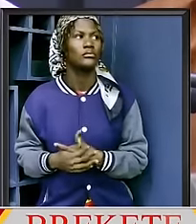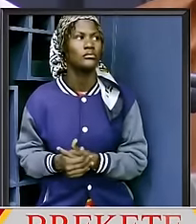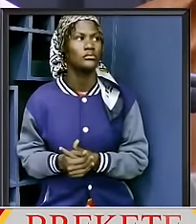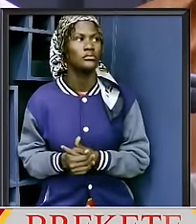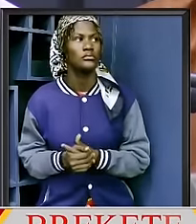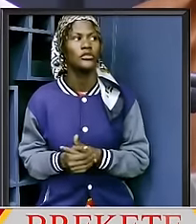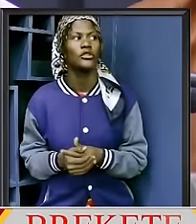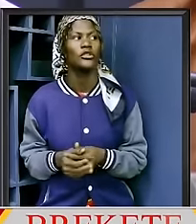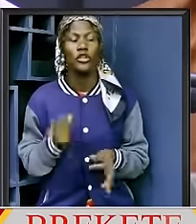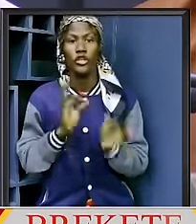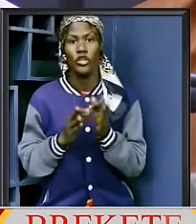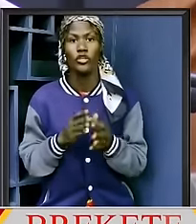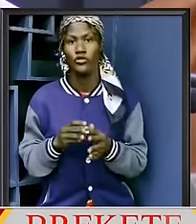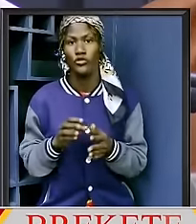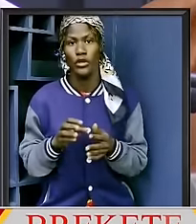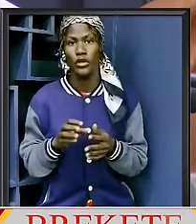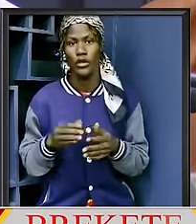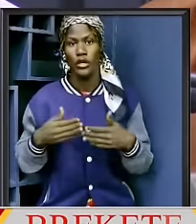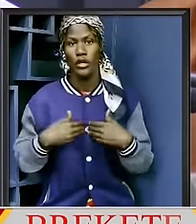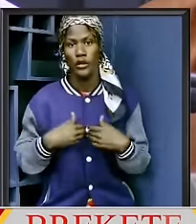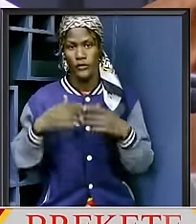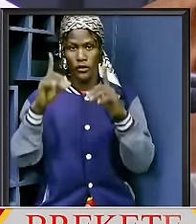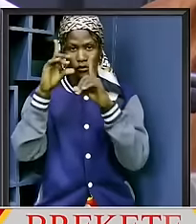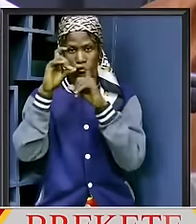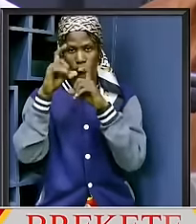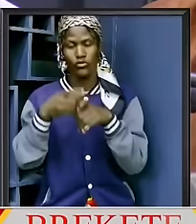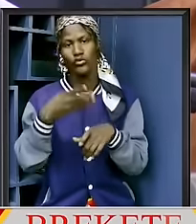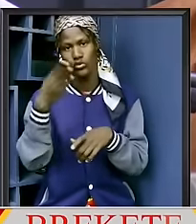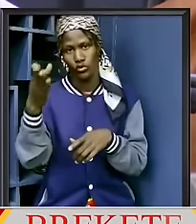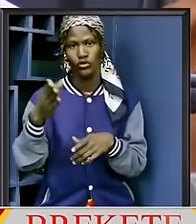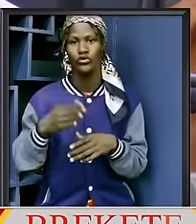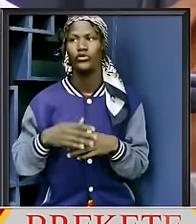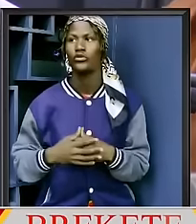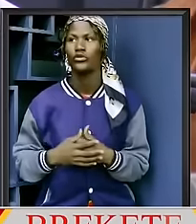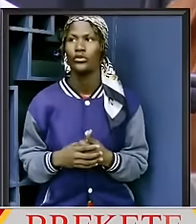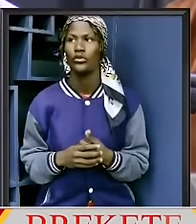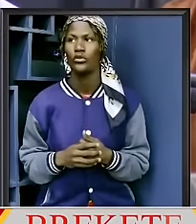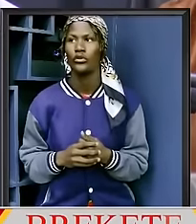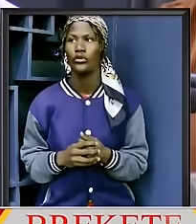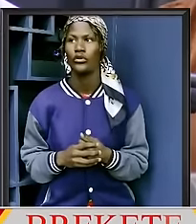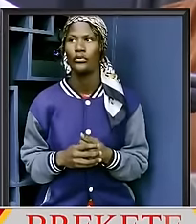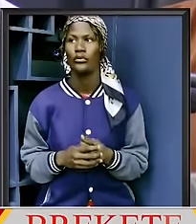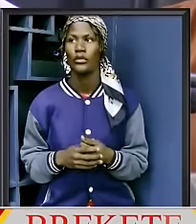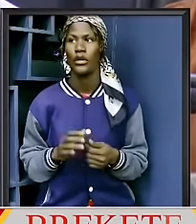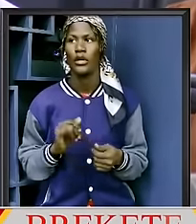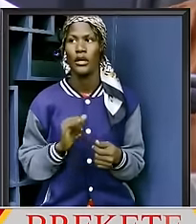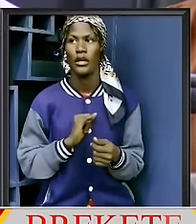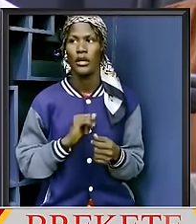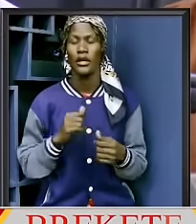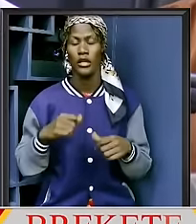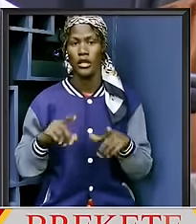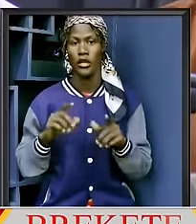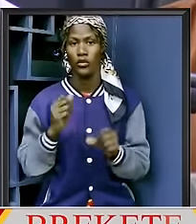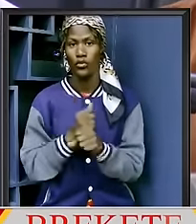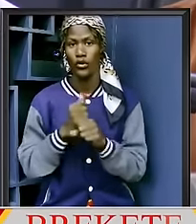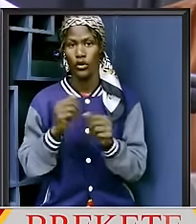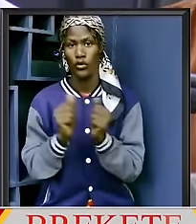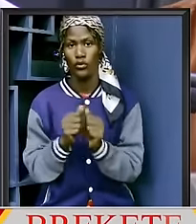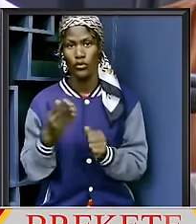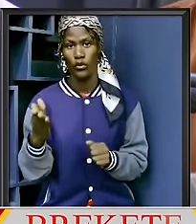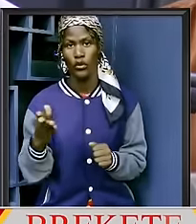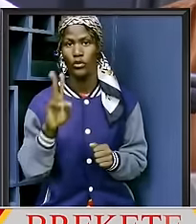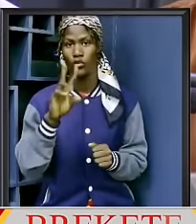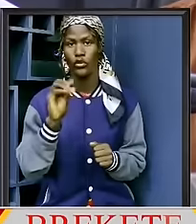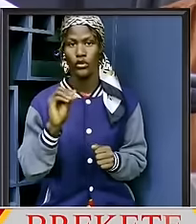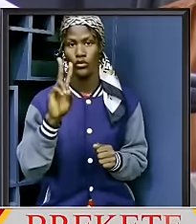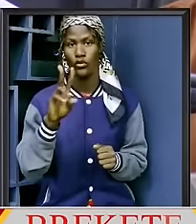If we get in picture, we go show you, yes, make you confirm who amongst them. So I started working with them in 2022. We are